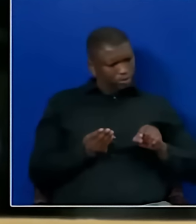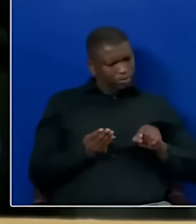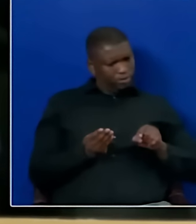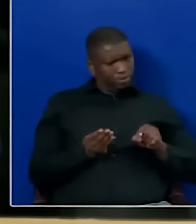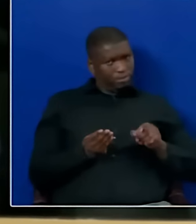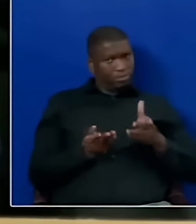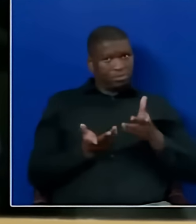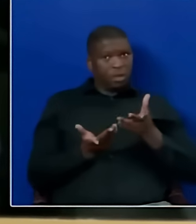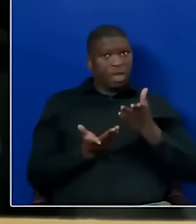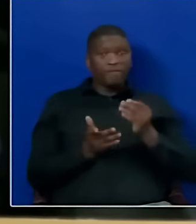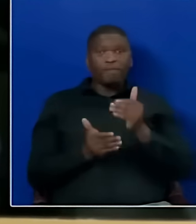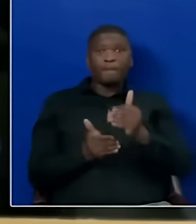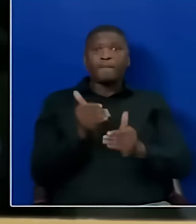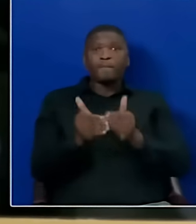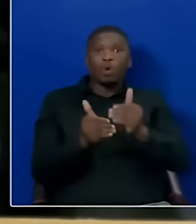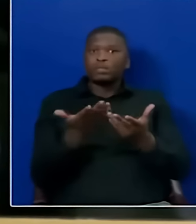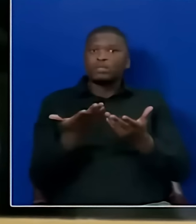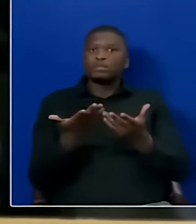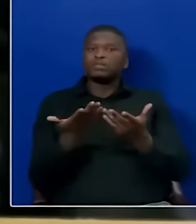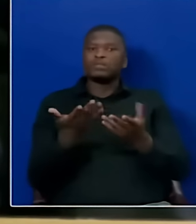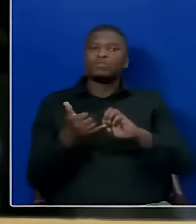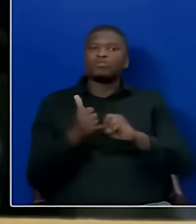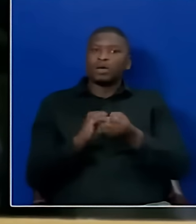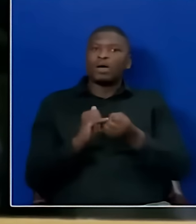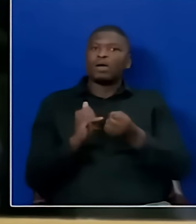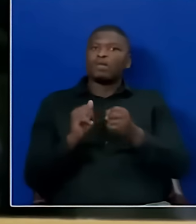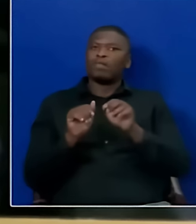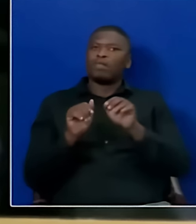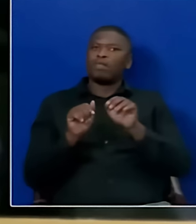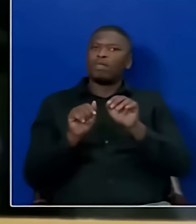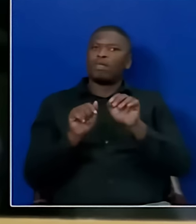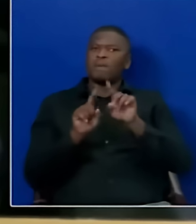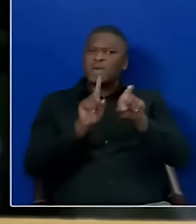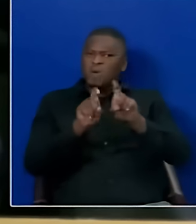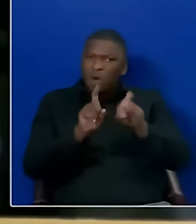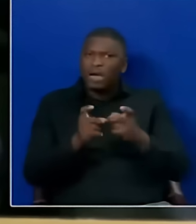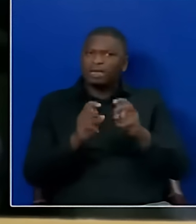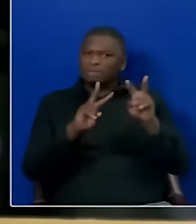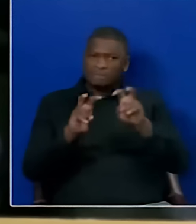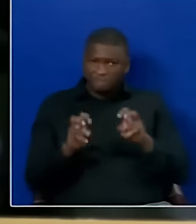not require that he makes inquiry or permit that he makes inquiry with the evidence leader, with the investigating officer?